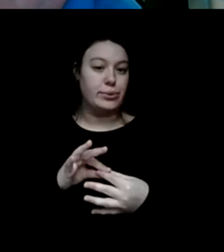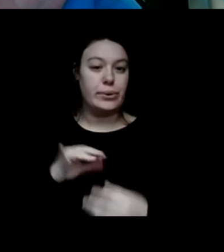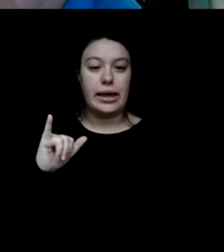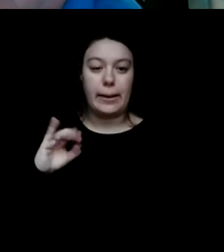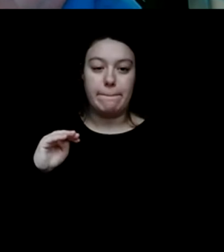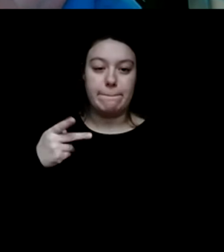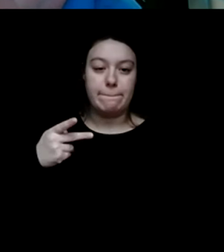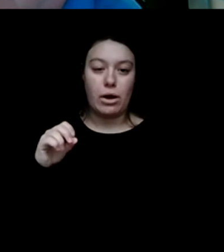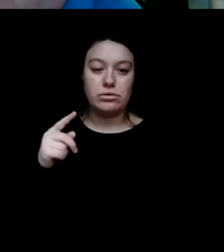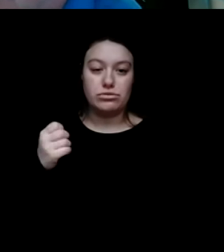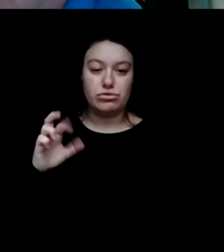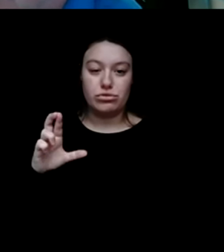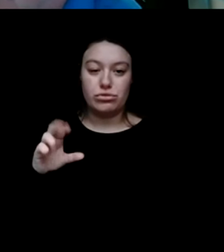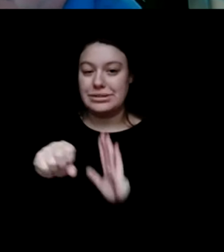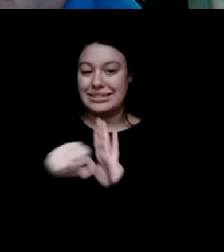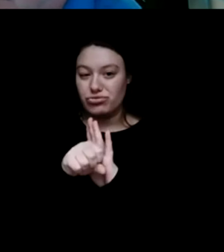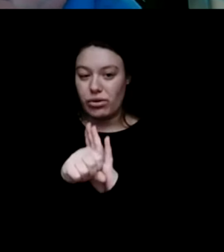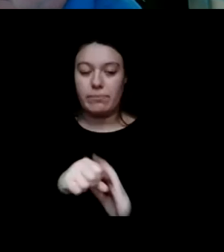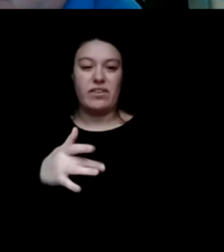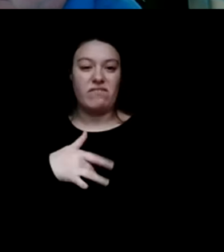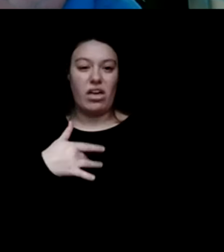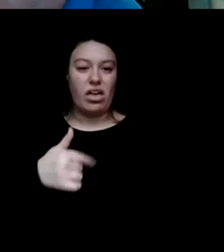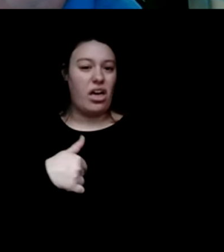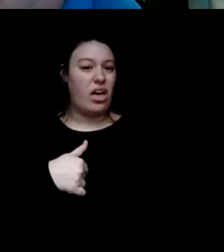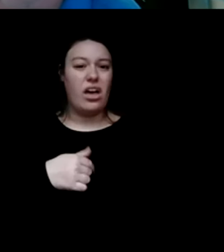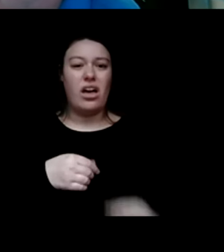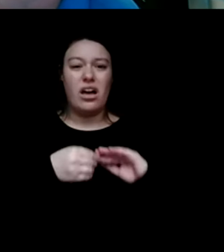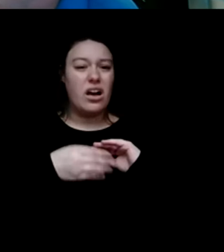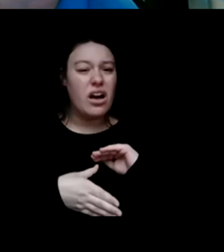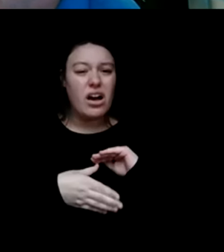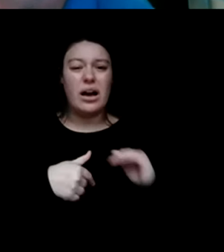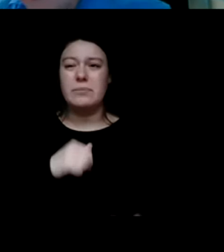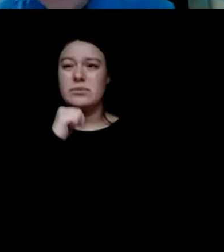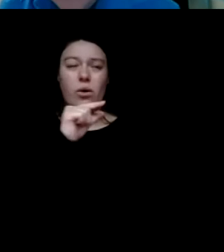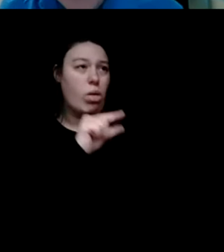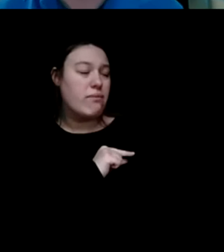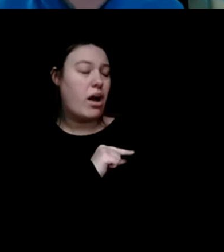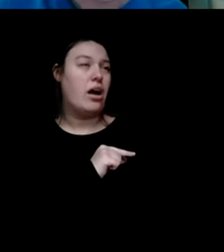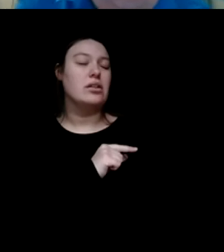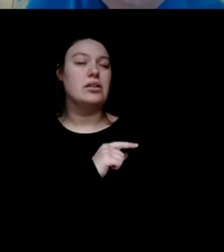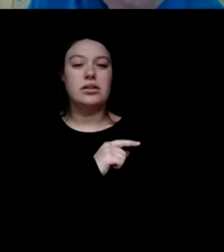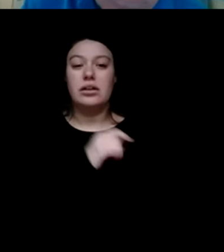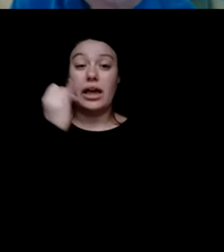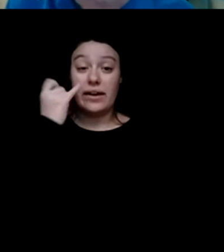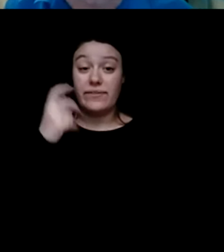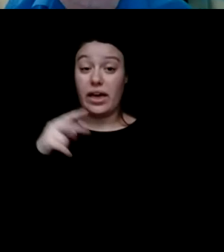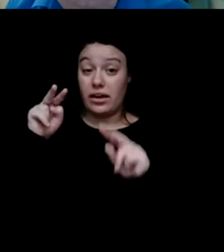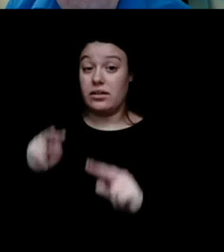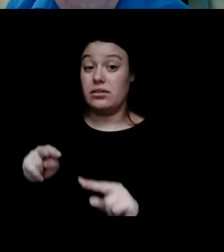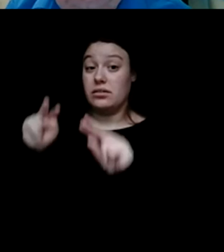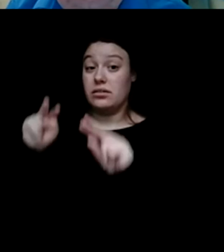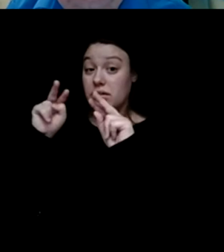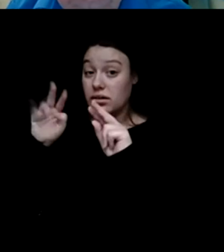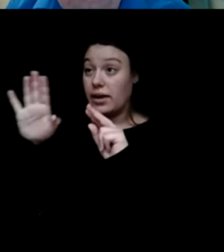not qualified for doing research or they're not competitive enough, and hearing from their peers can help them feel more